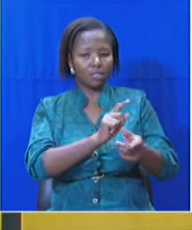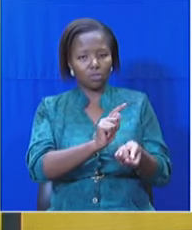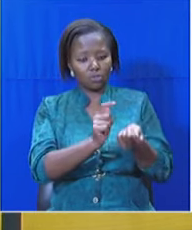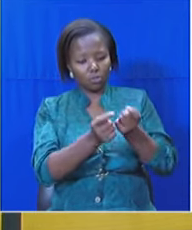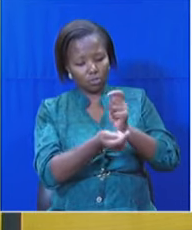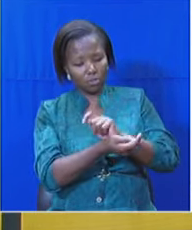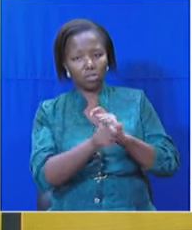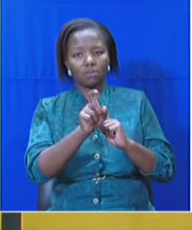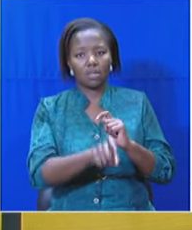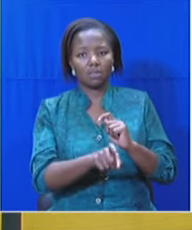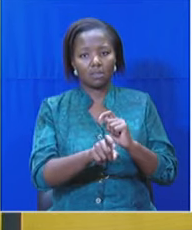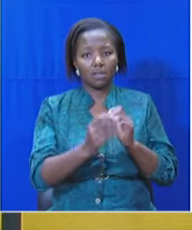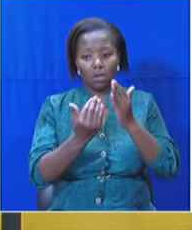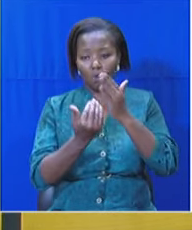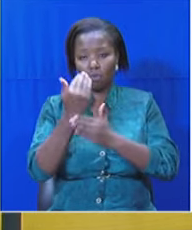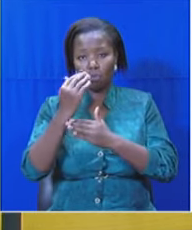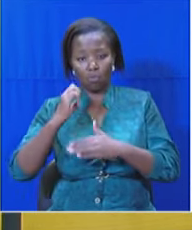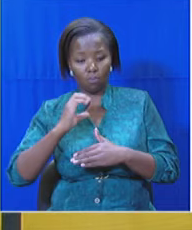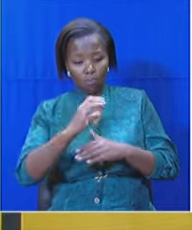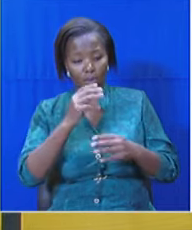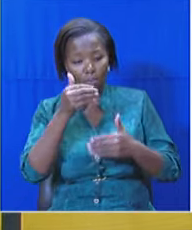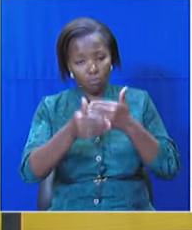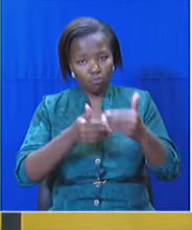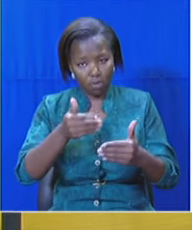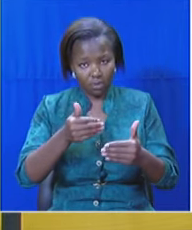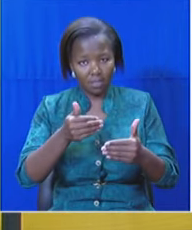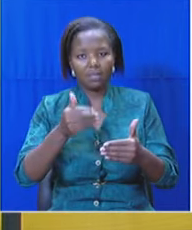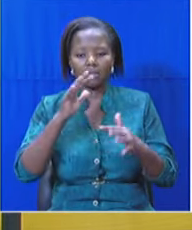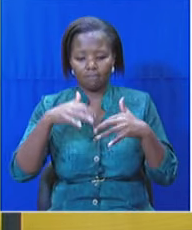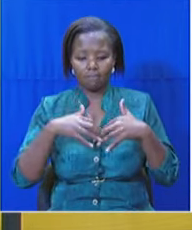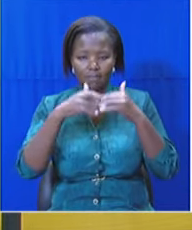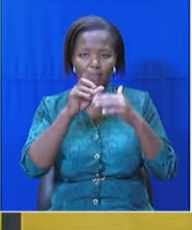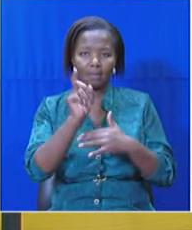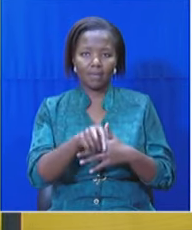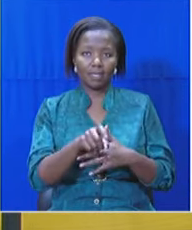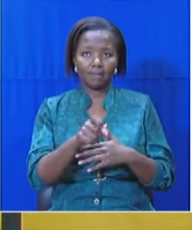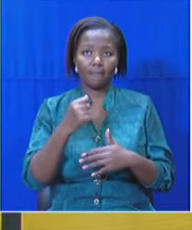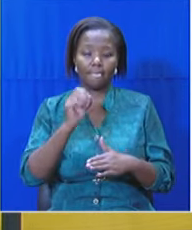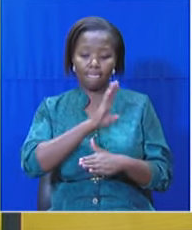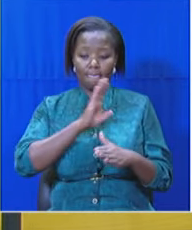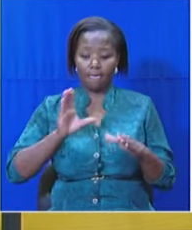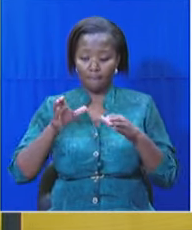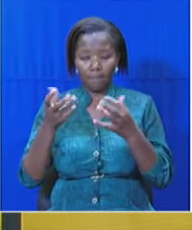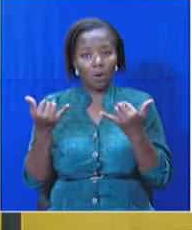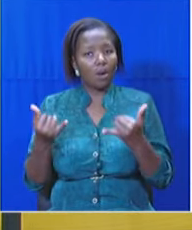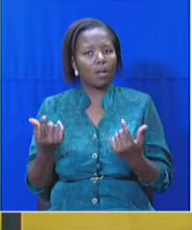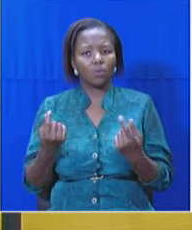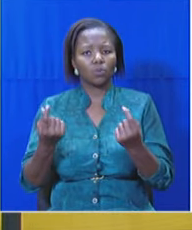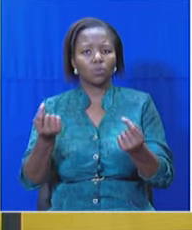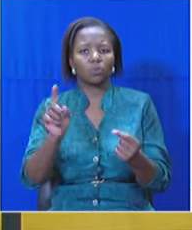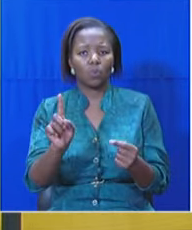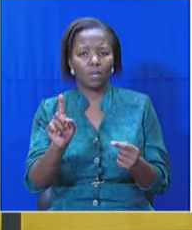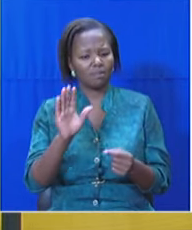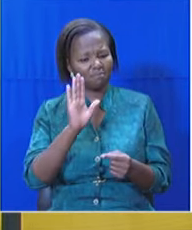new and different funding model. What the board does now is diametrically opposed to their